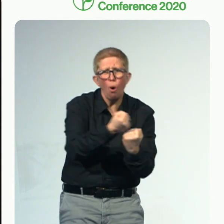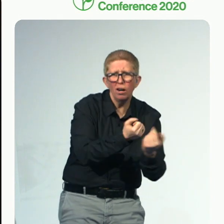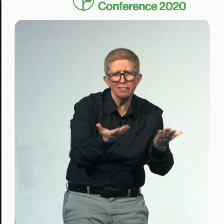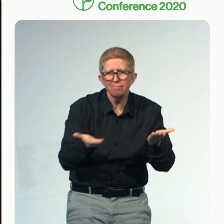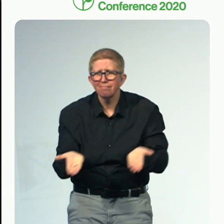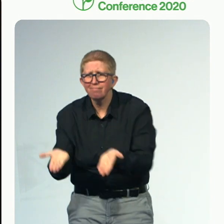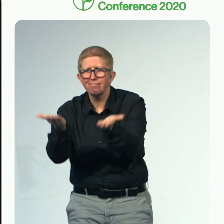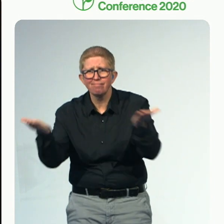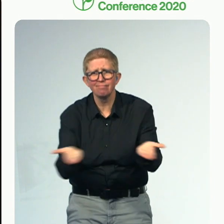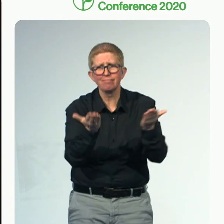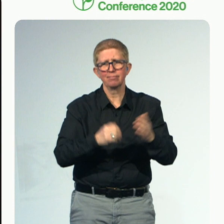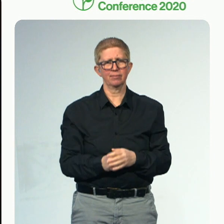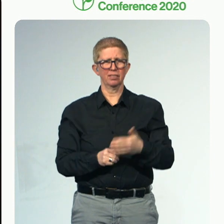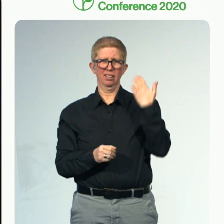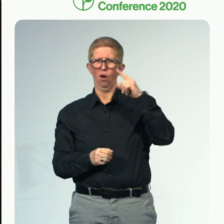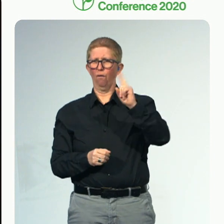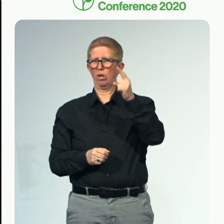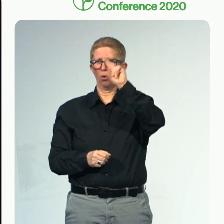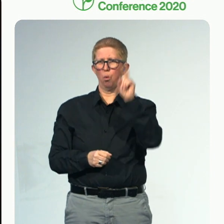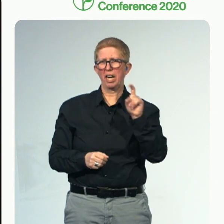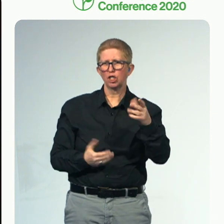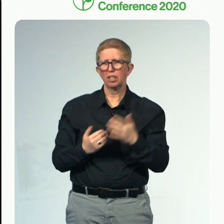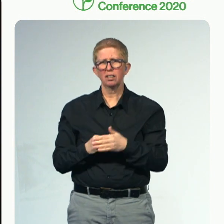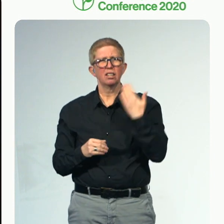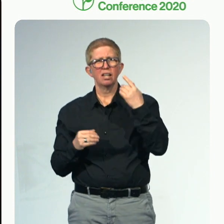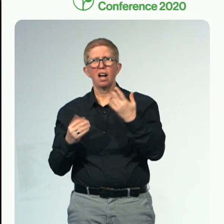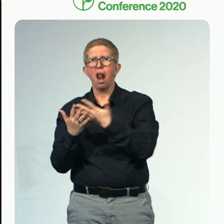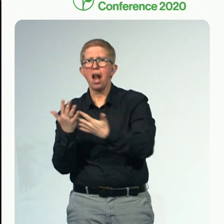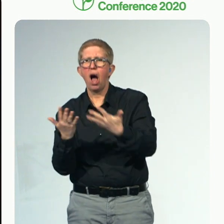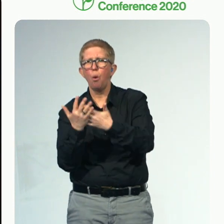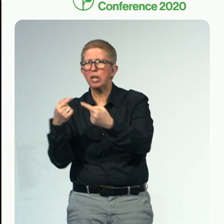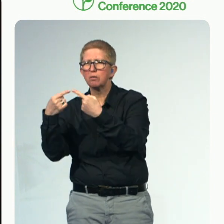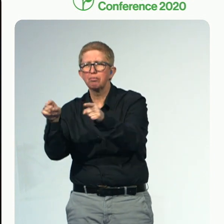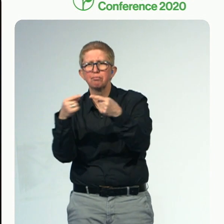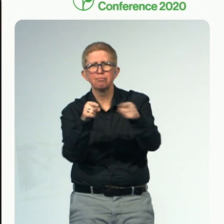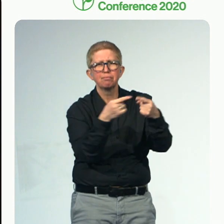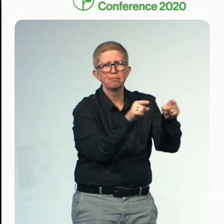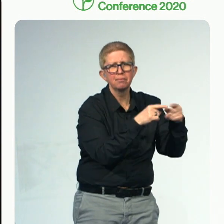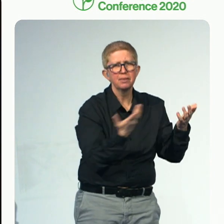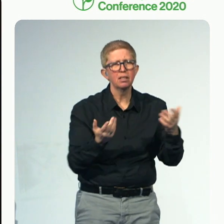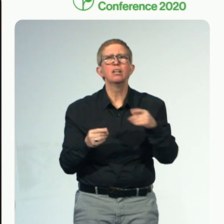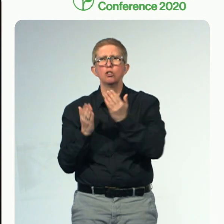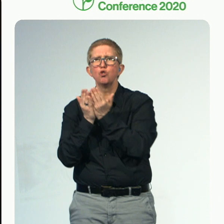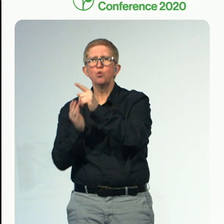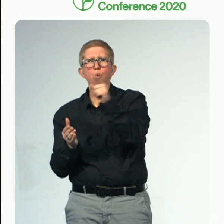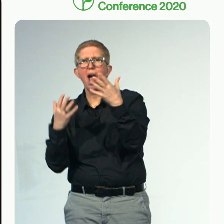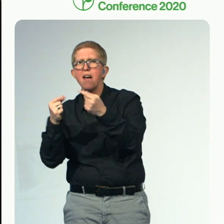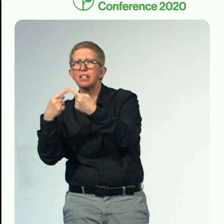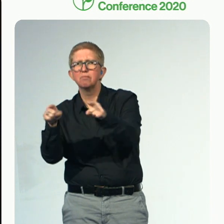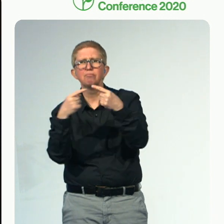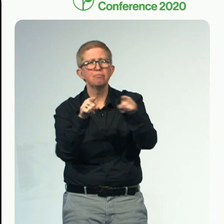asked about the different languages we have in schools or should have in schools, it may be